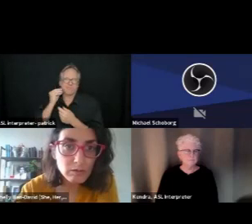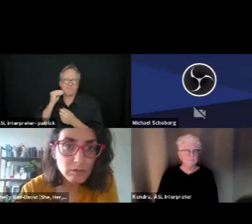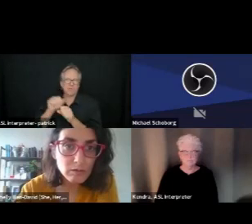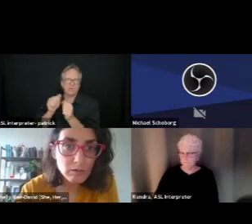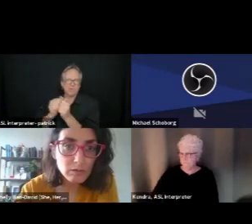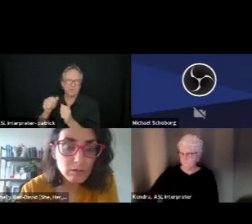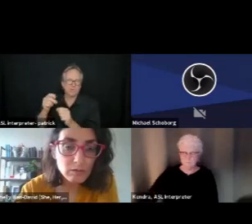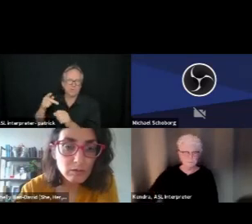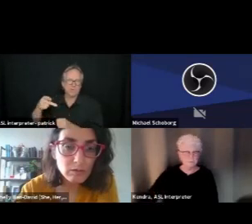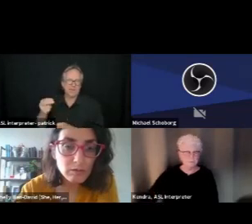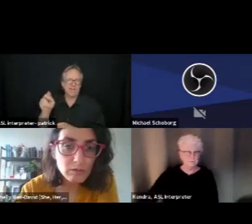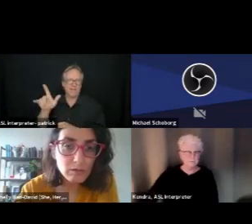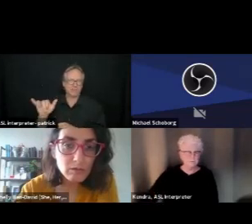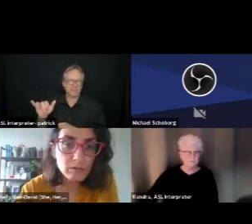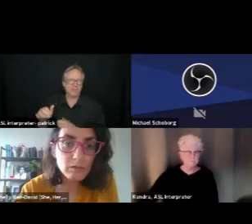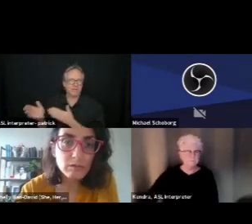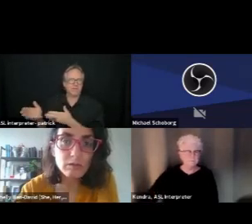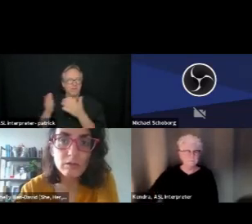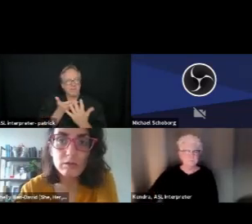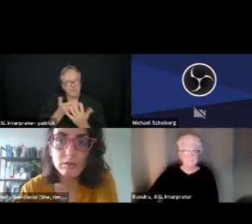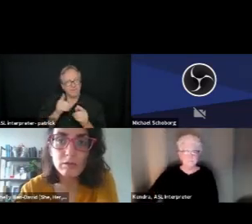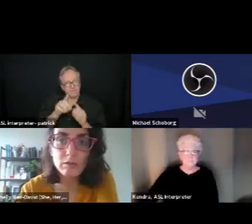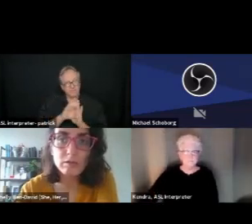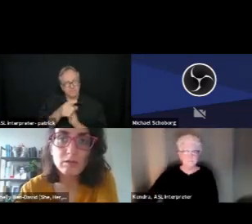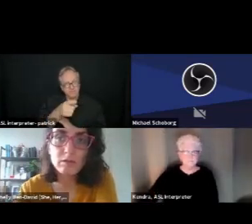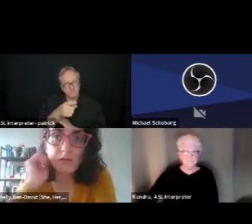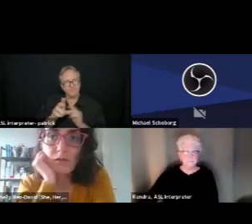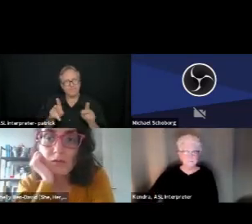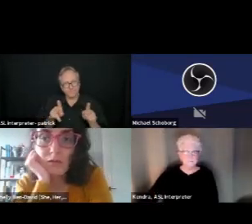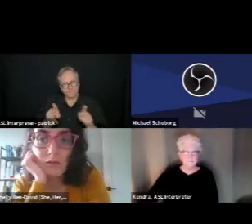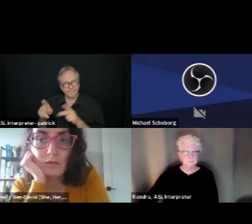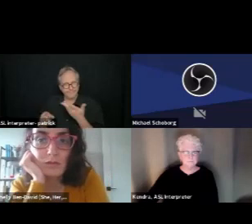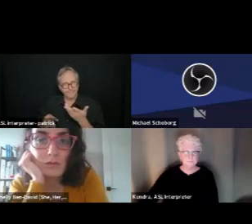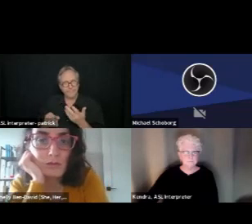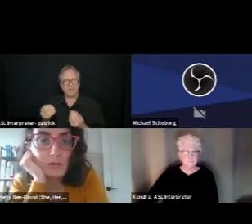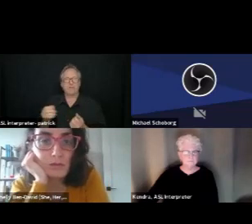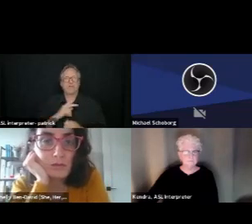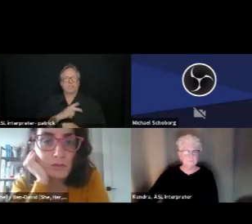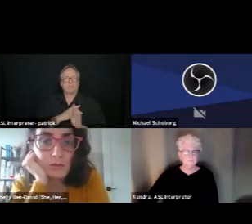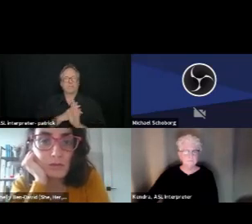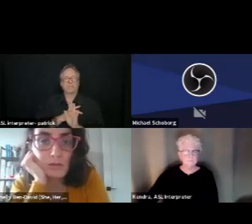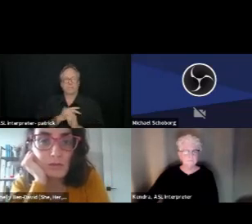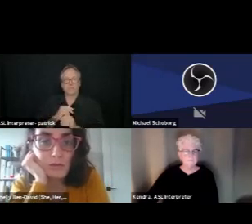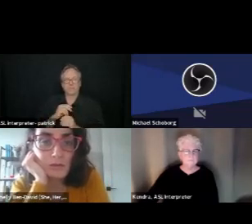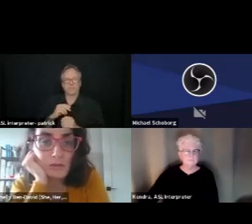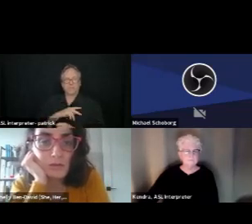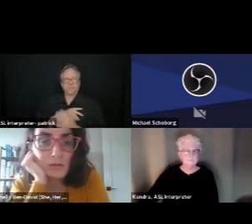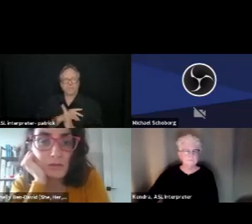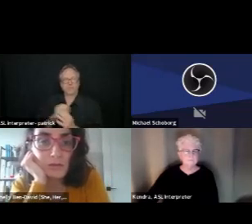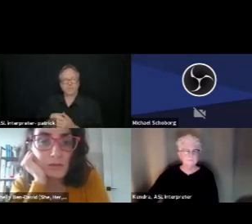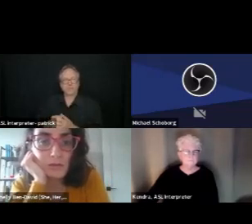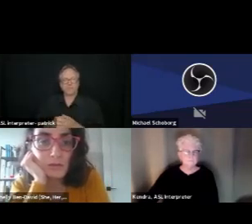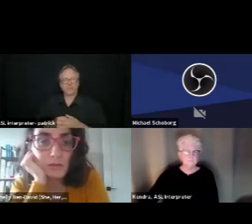And then this graph kind of parallels the rates of personal recovery that people kind of